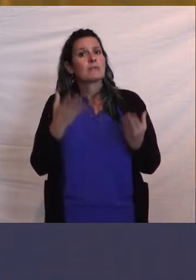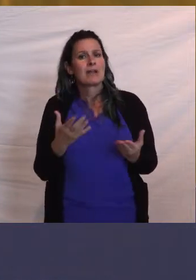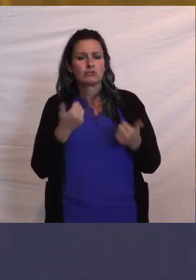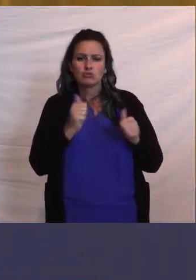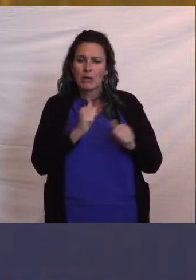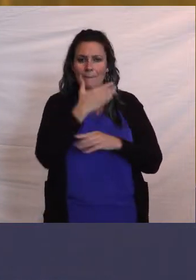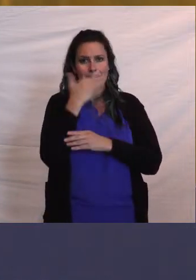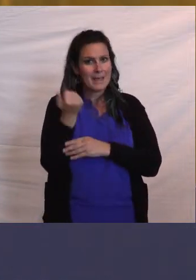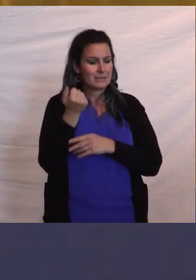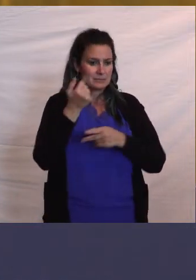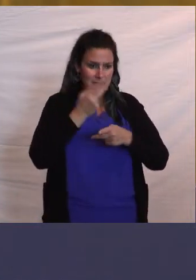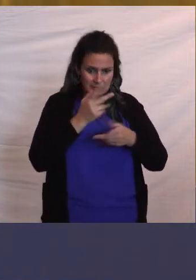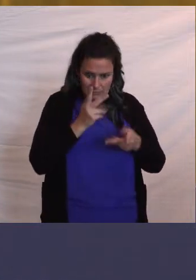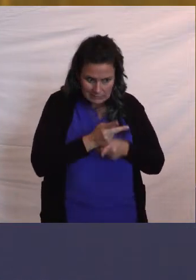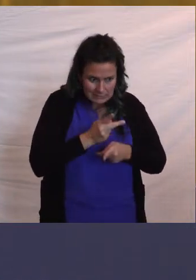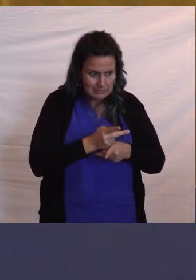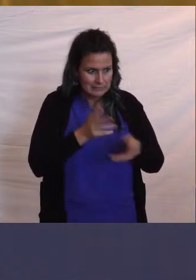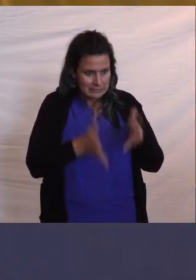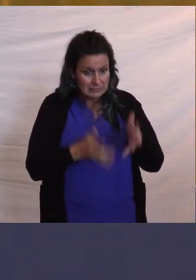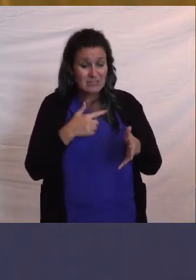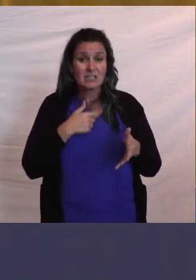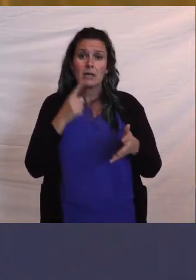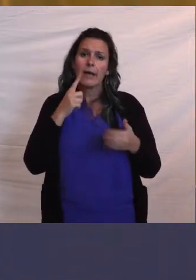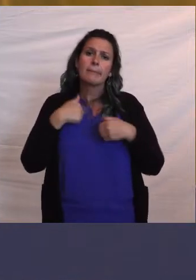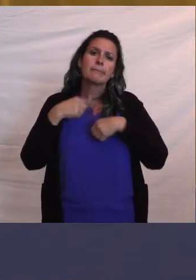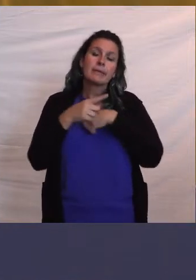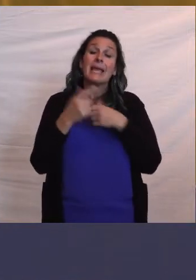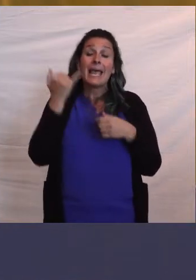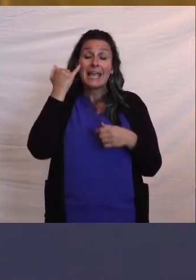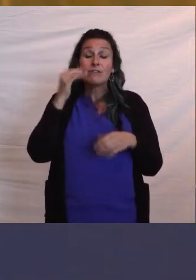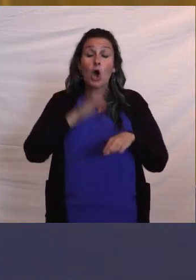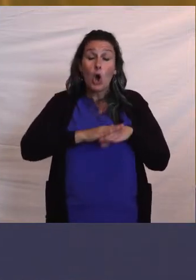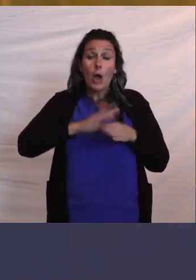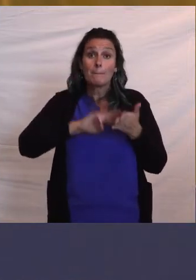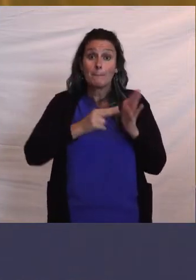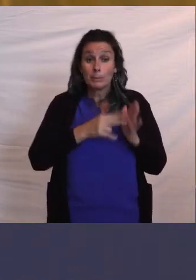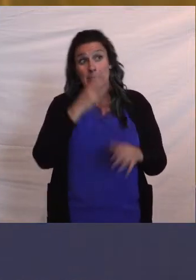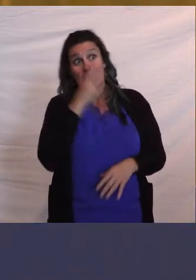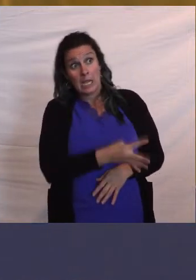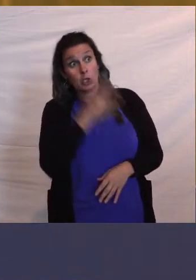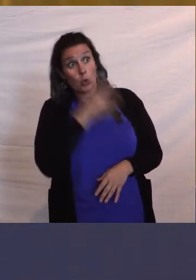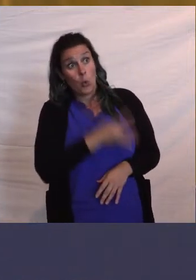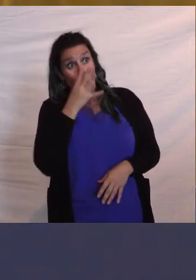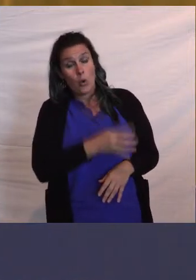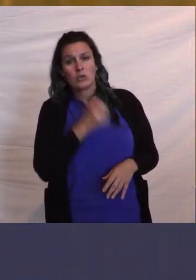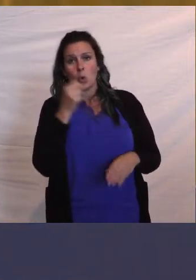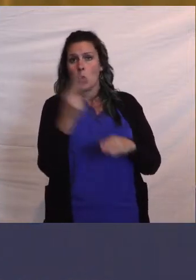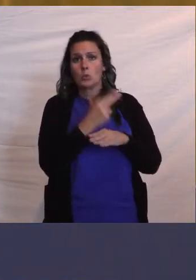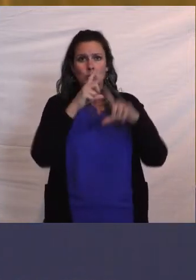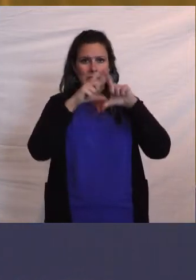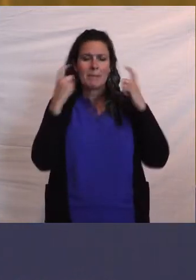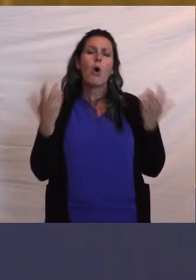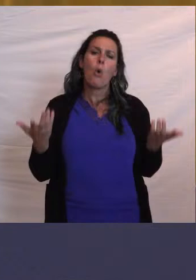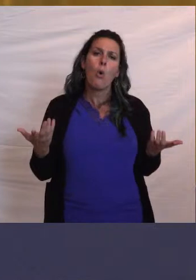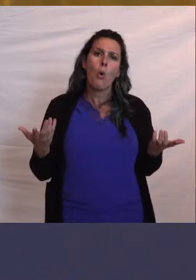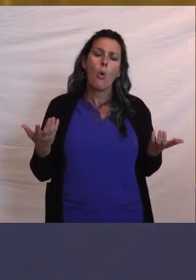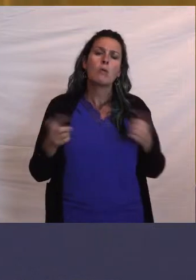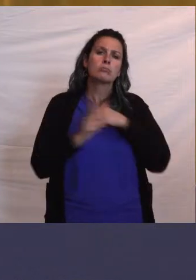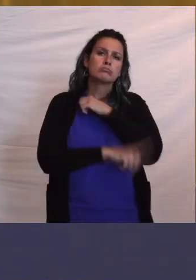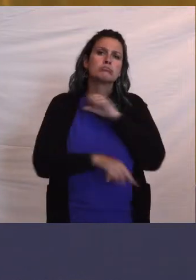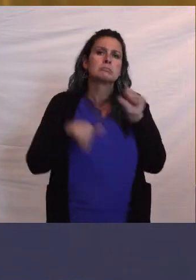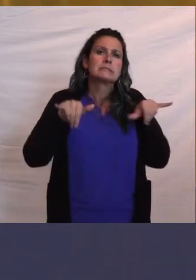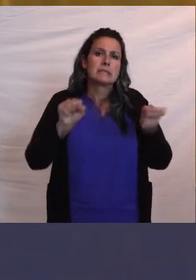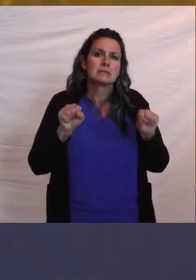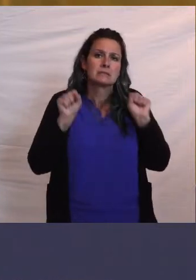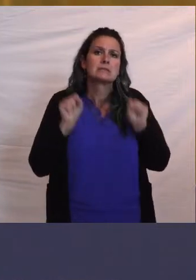trying to do the right thing. Is there teeth? Yes. If there's willful ignoring of the protocols,